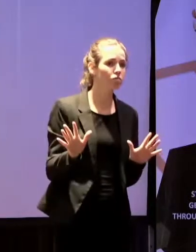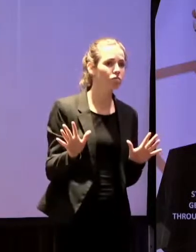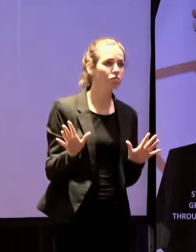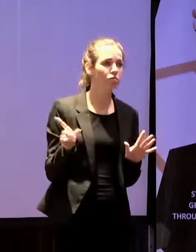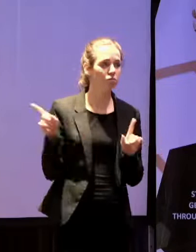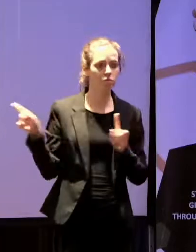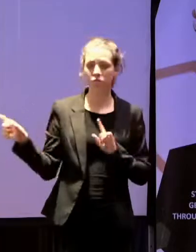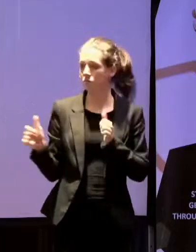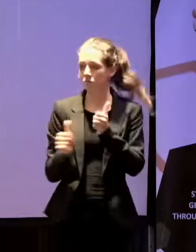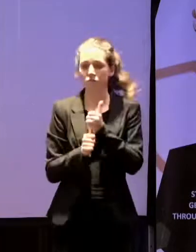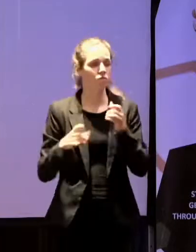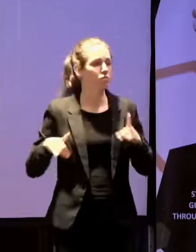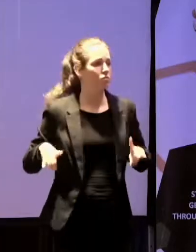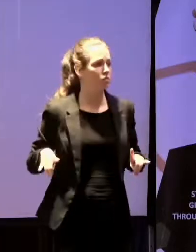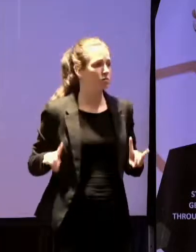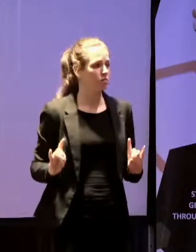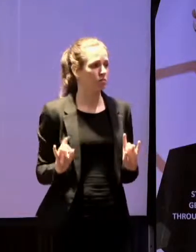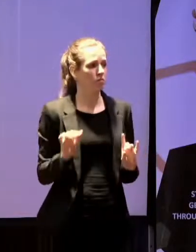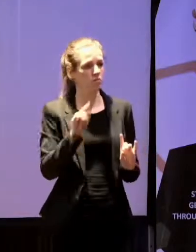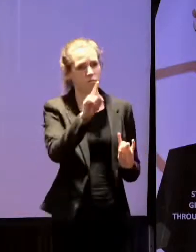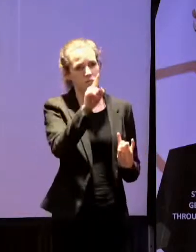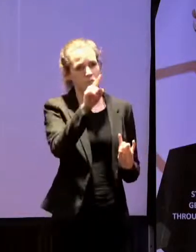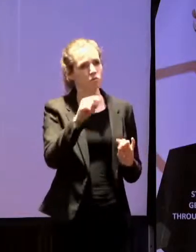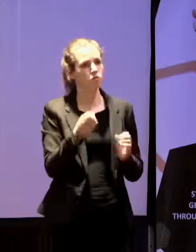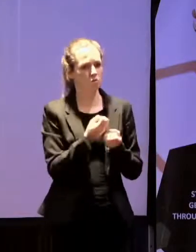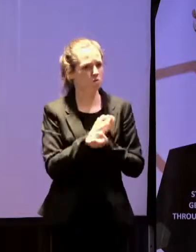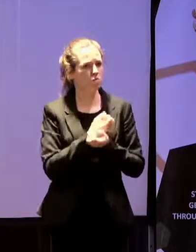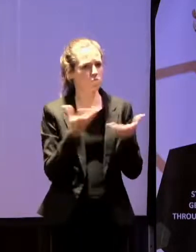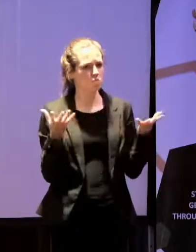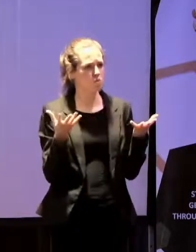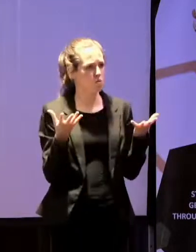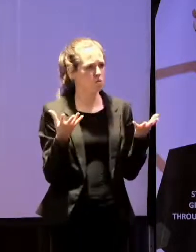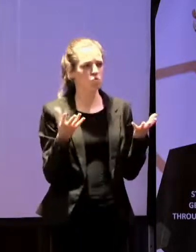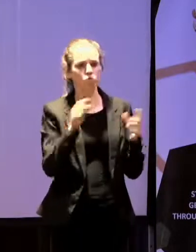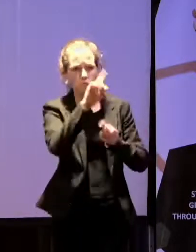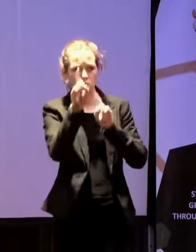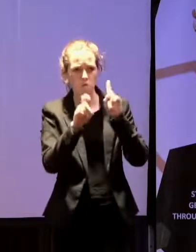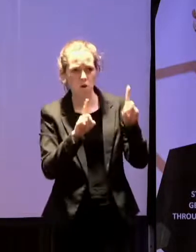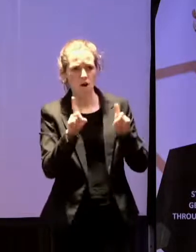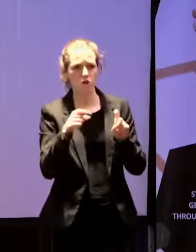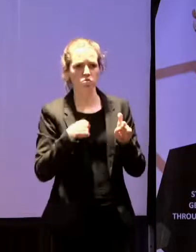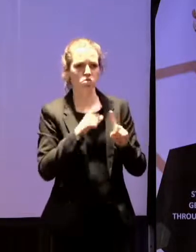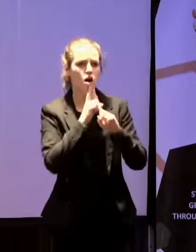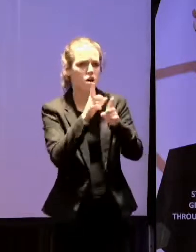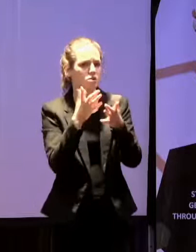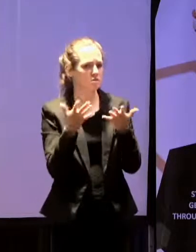Deputy Chair covered most of the ground of the questions that were raised by